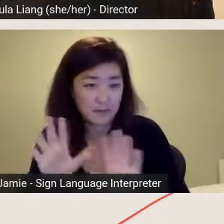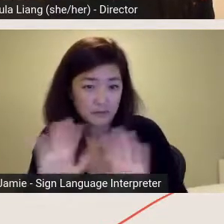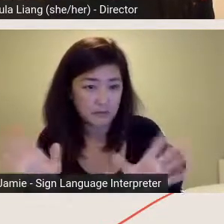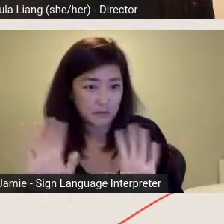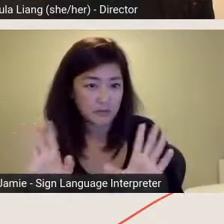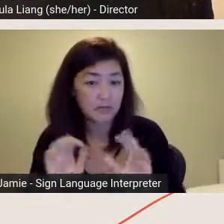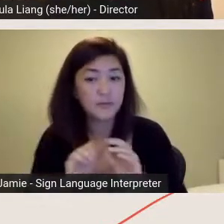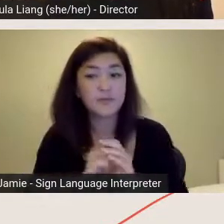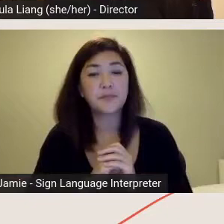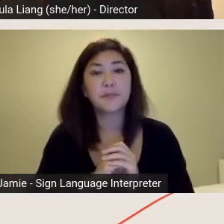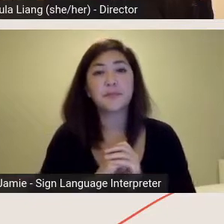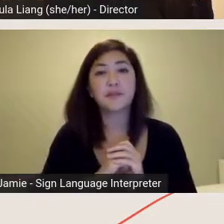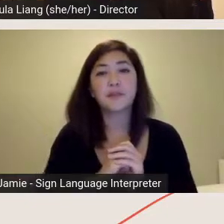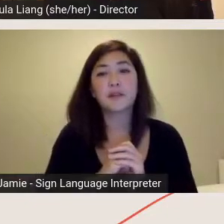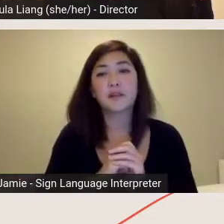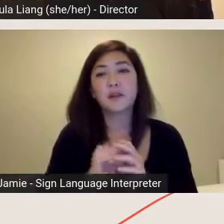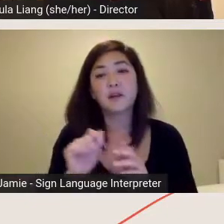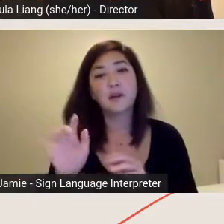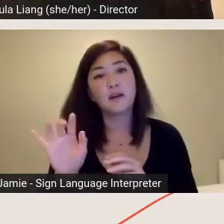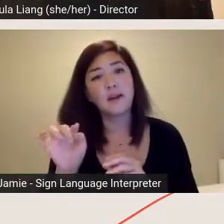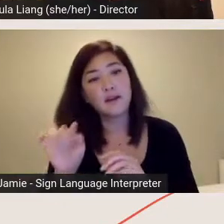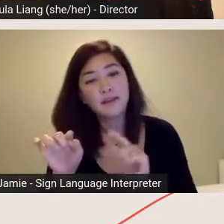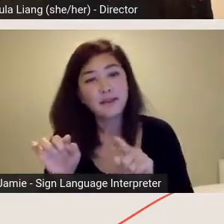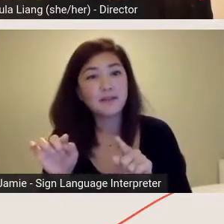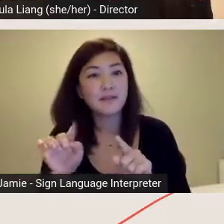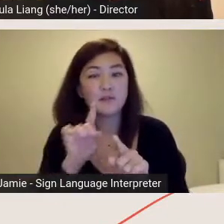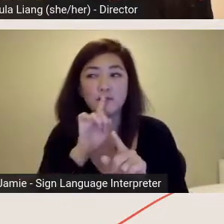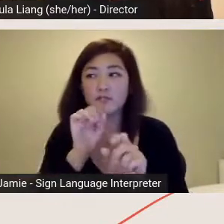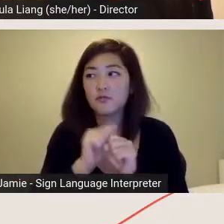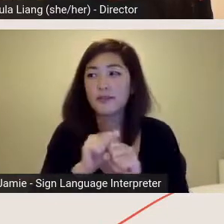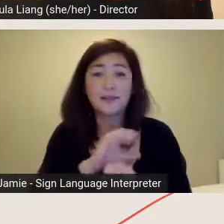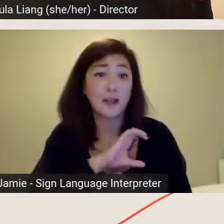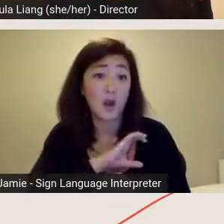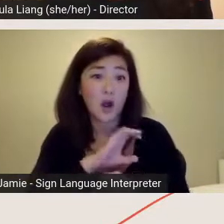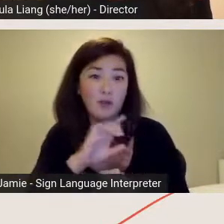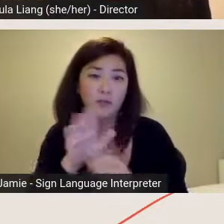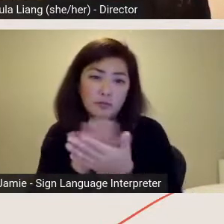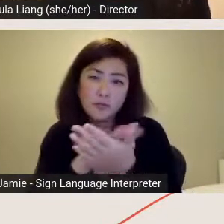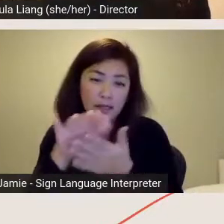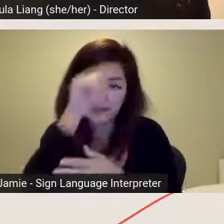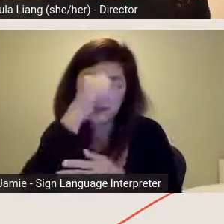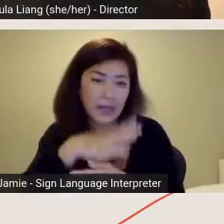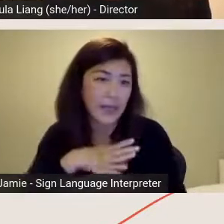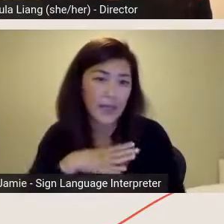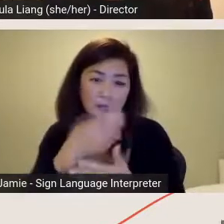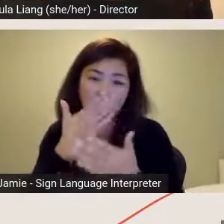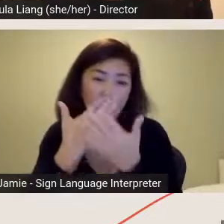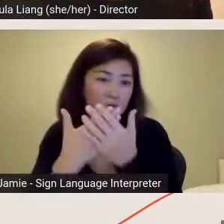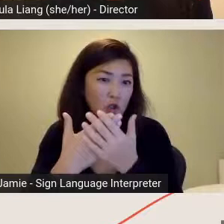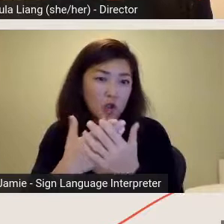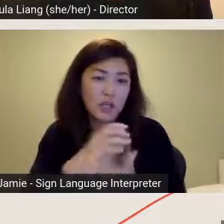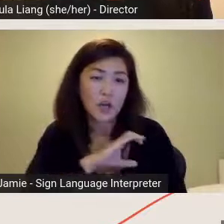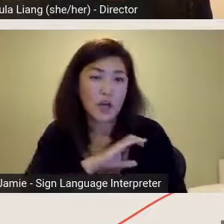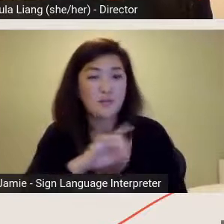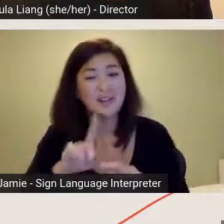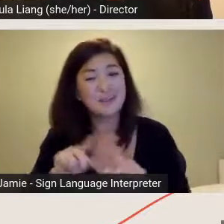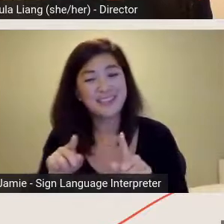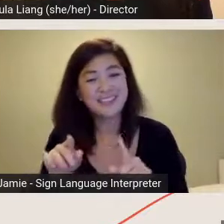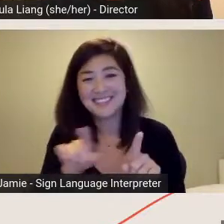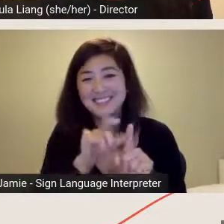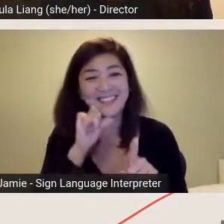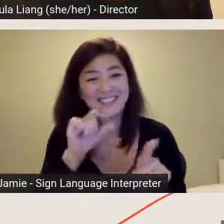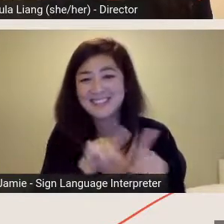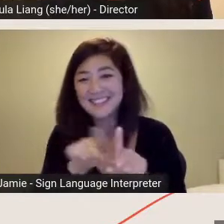that by and large, this was sort of an A-plus cop otherwise. It wasn't like a guy like in the George Floyd case who had years and years